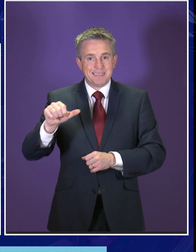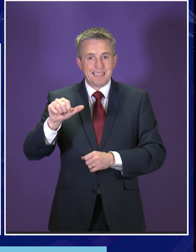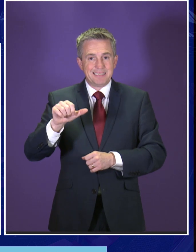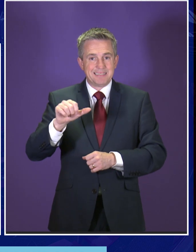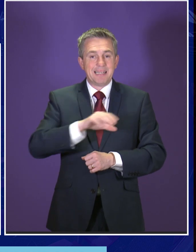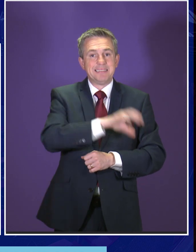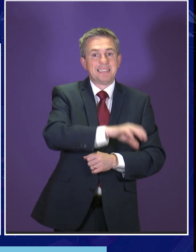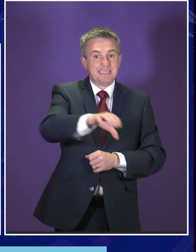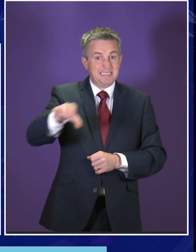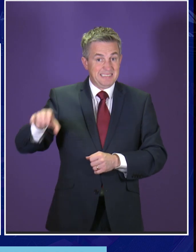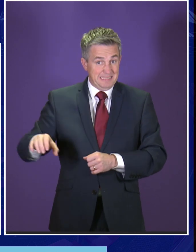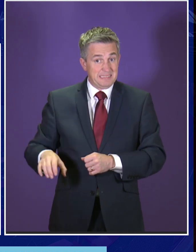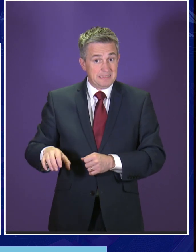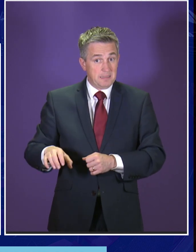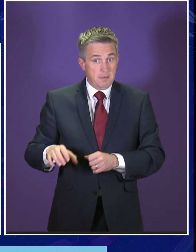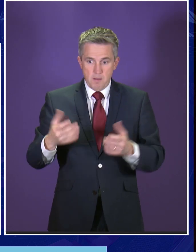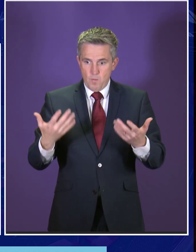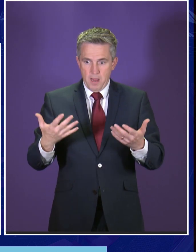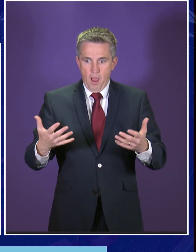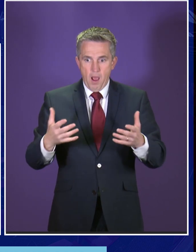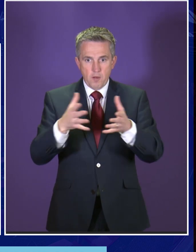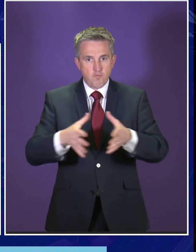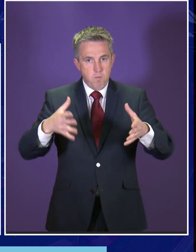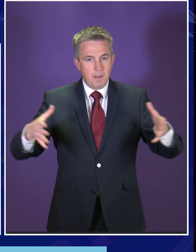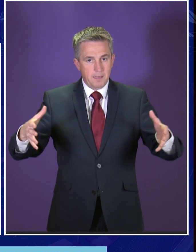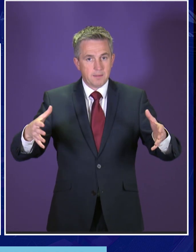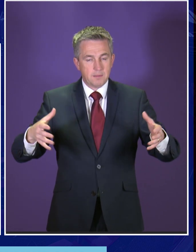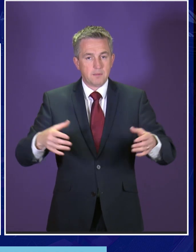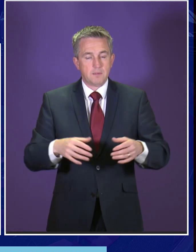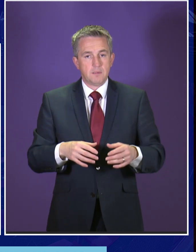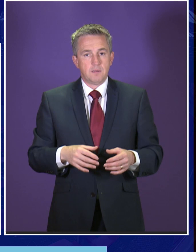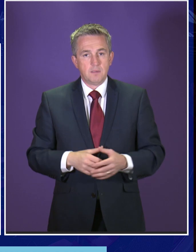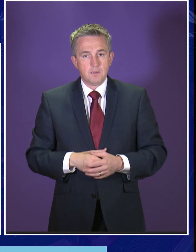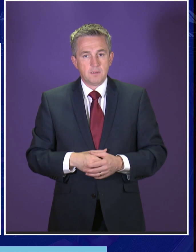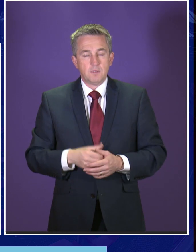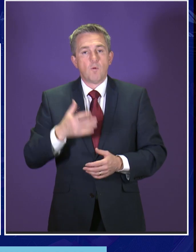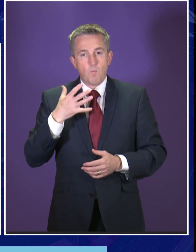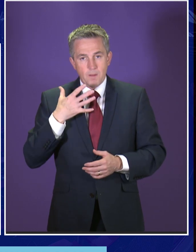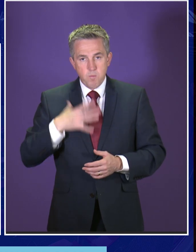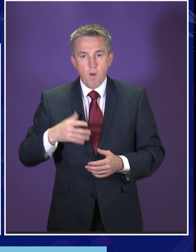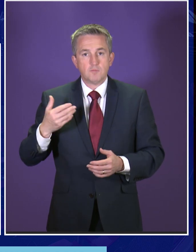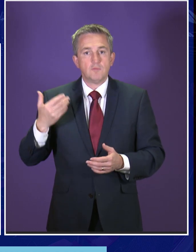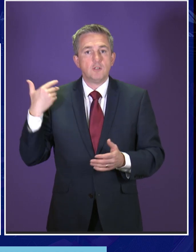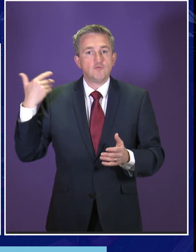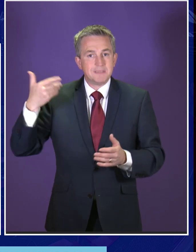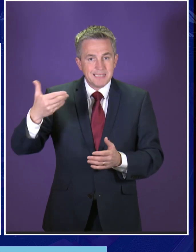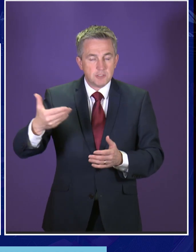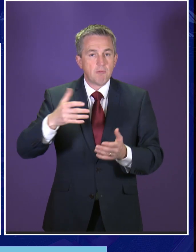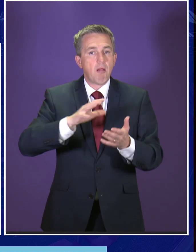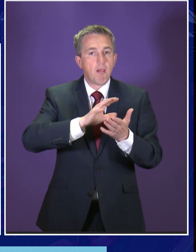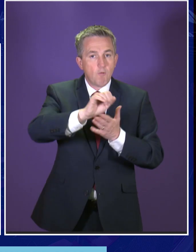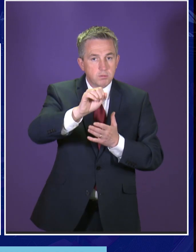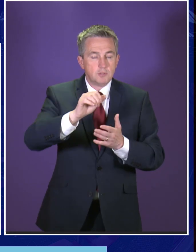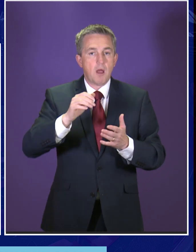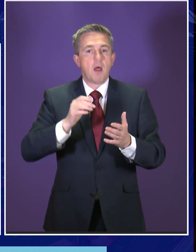it is growing. So while before we focused more on promoting traditional cultural expressions separated from